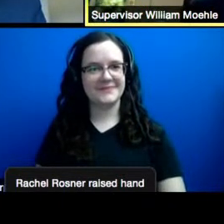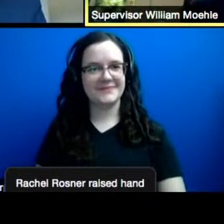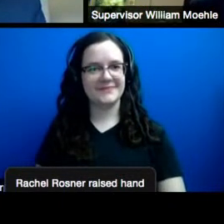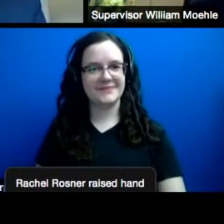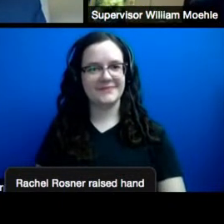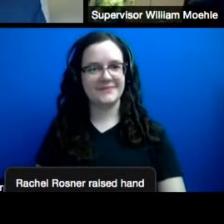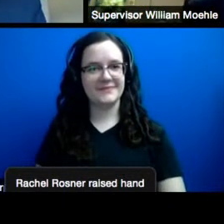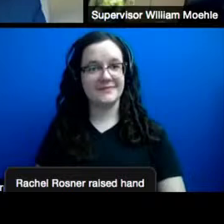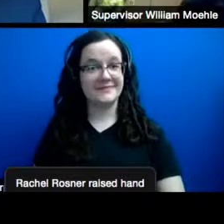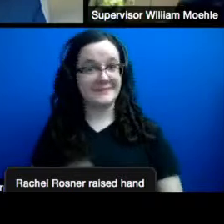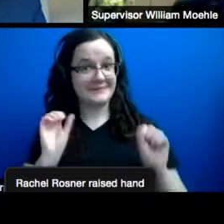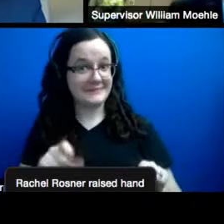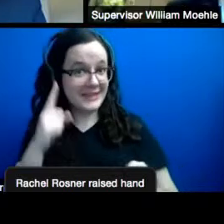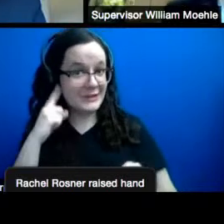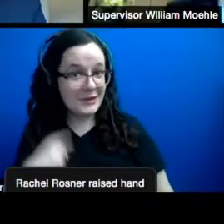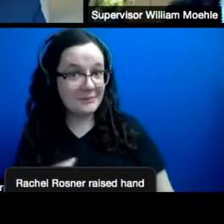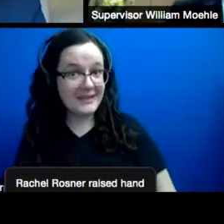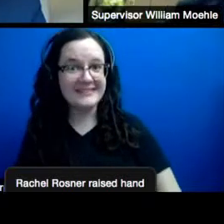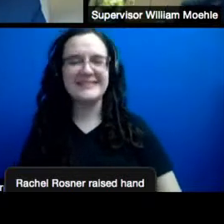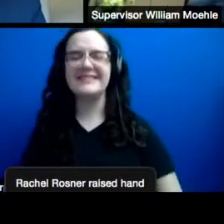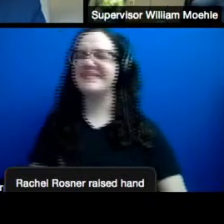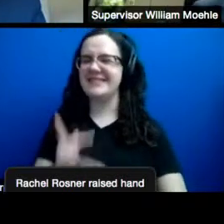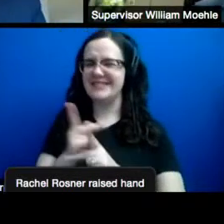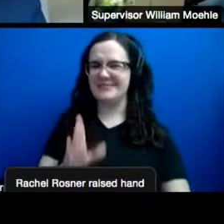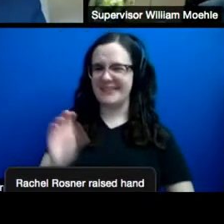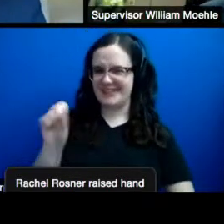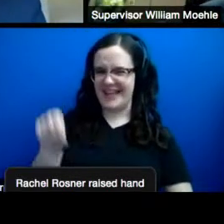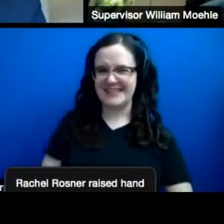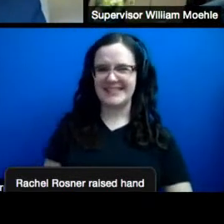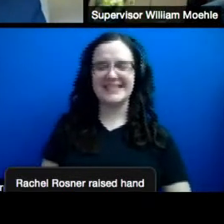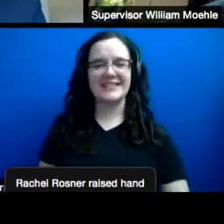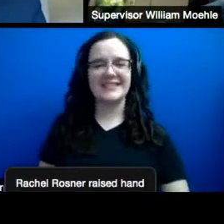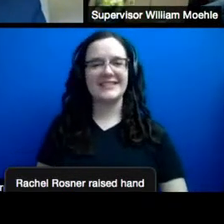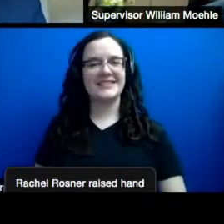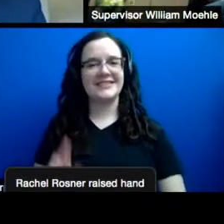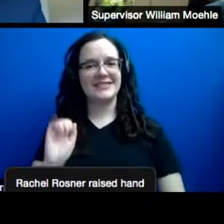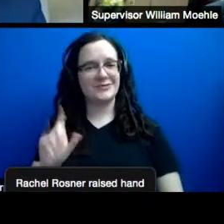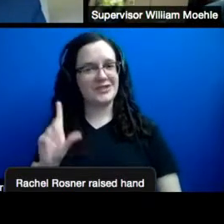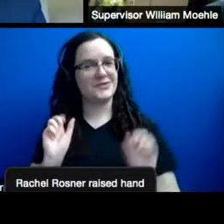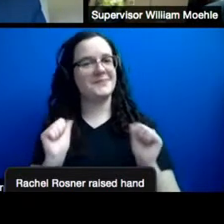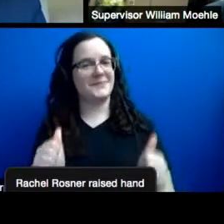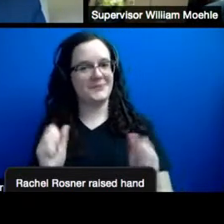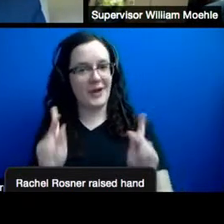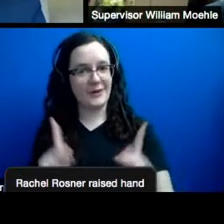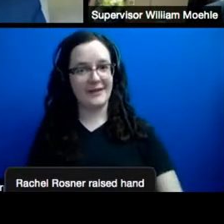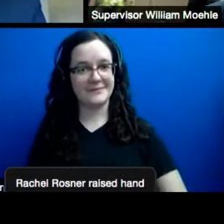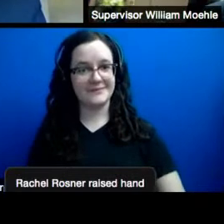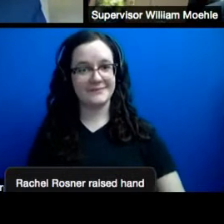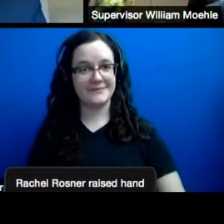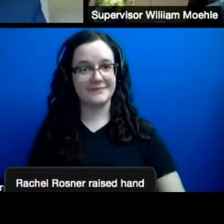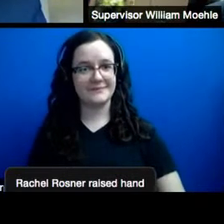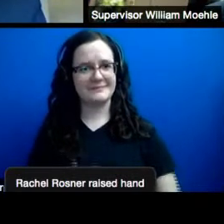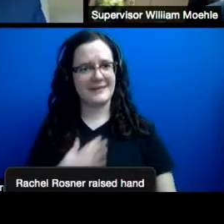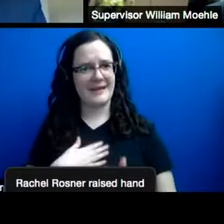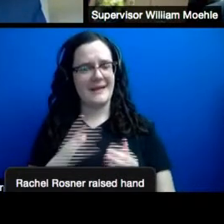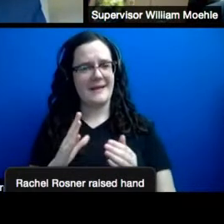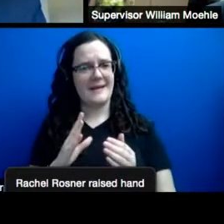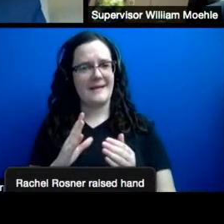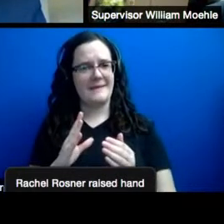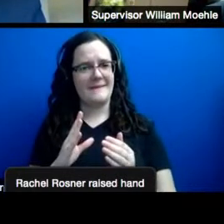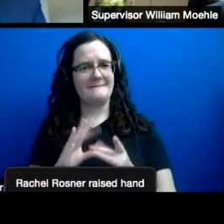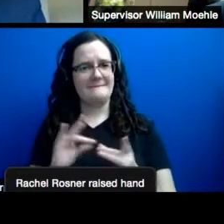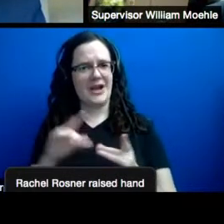Can you hear me? Yes. Okay. My comments